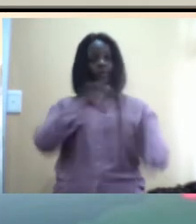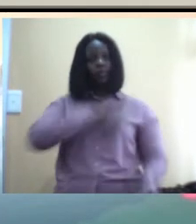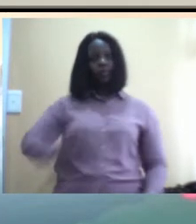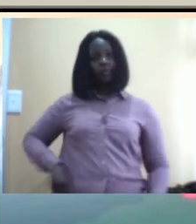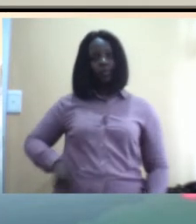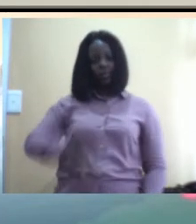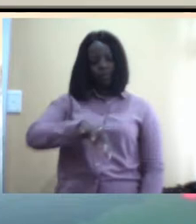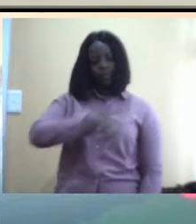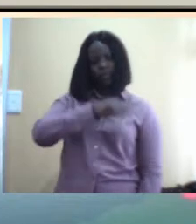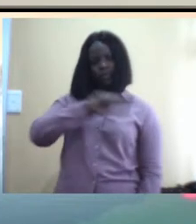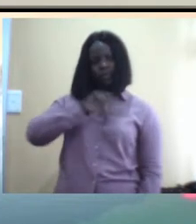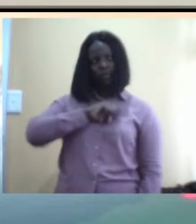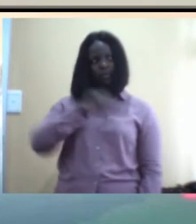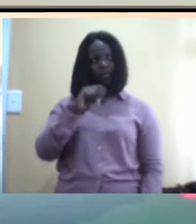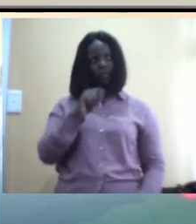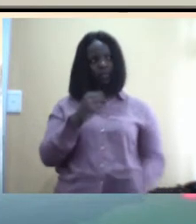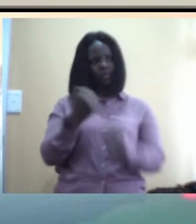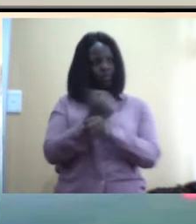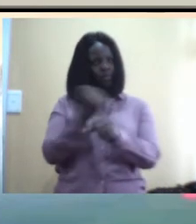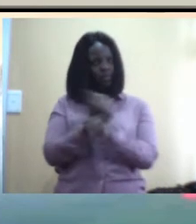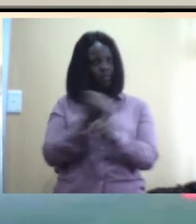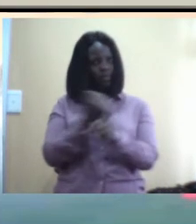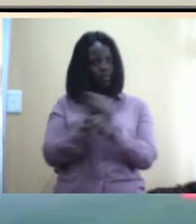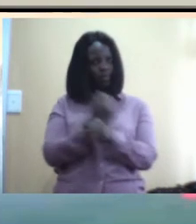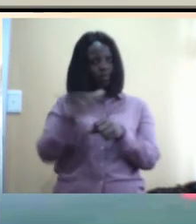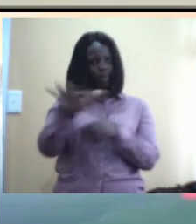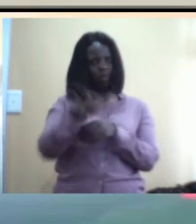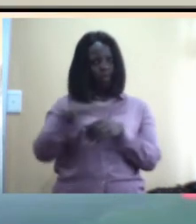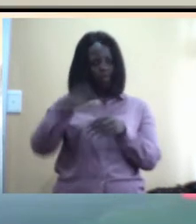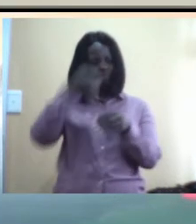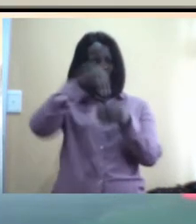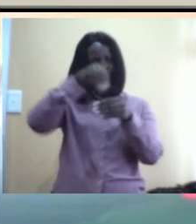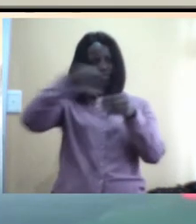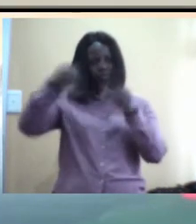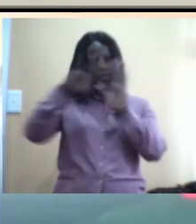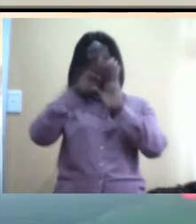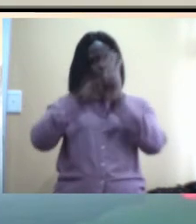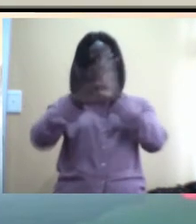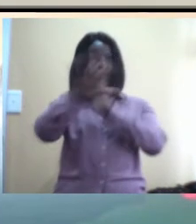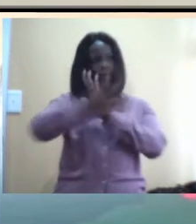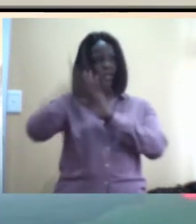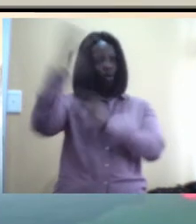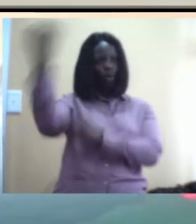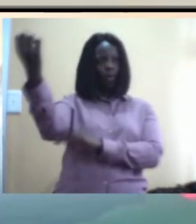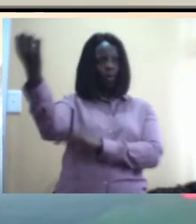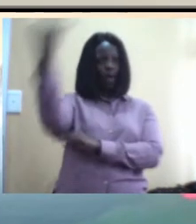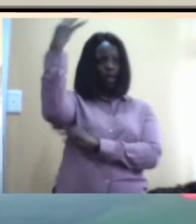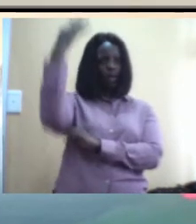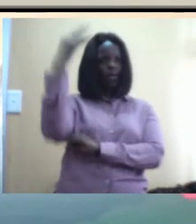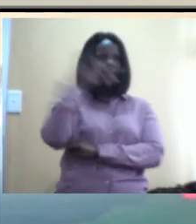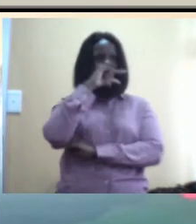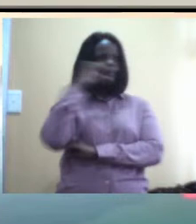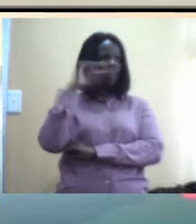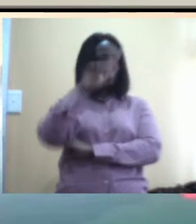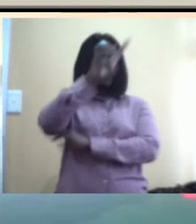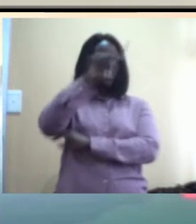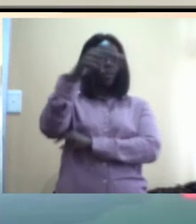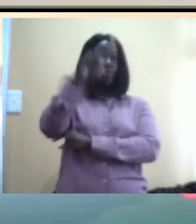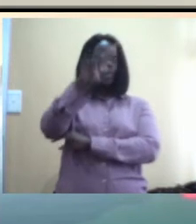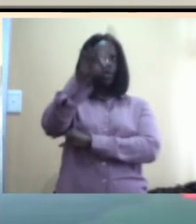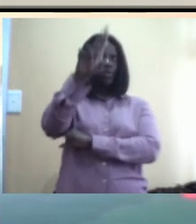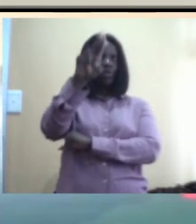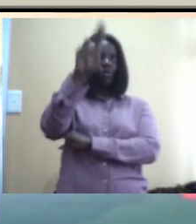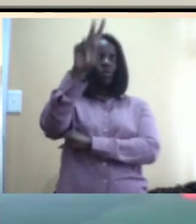an integrated planting program in Umkhanyakude district coined Phezu Komkhono in 2019. The